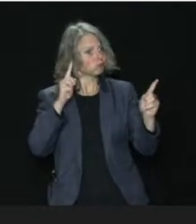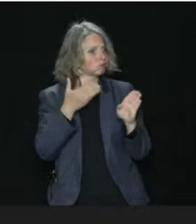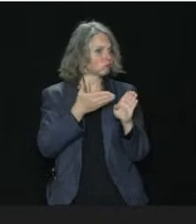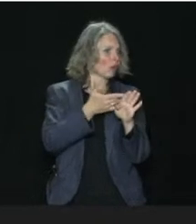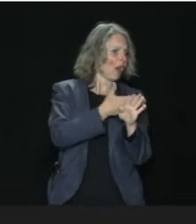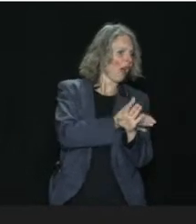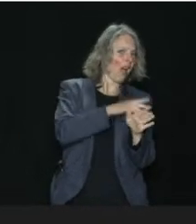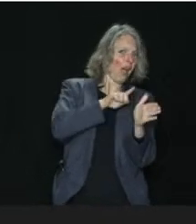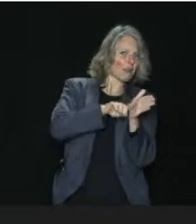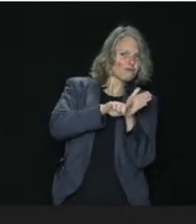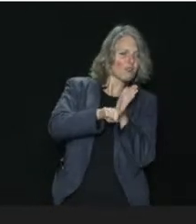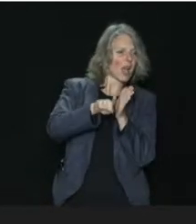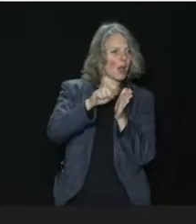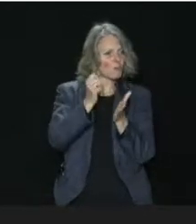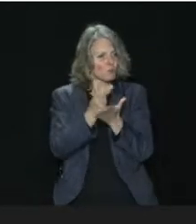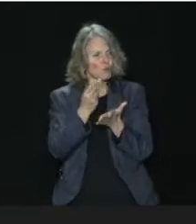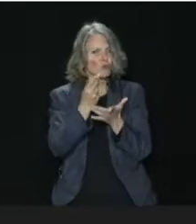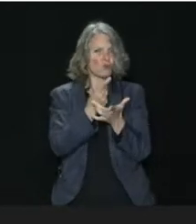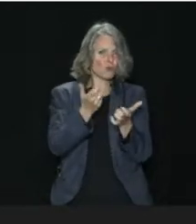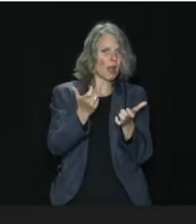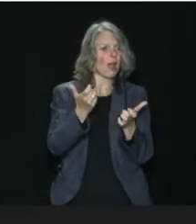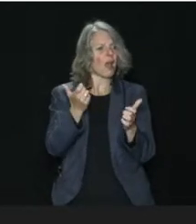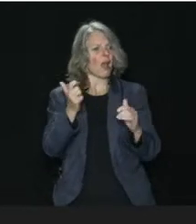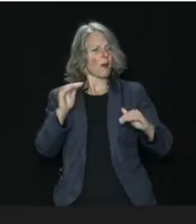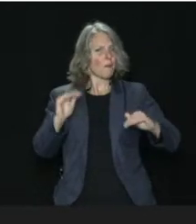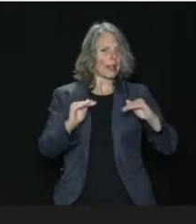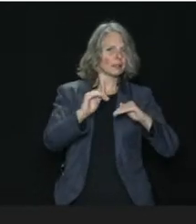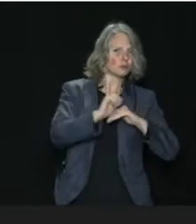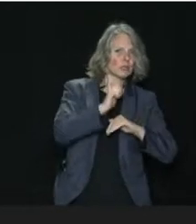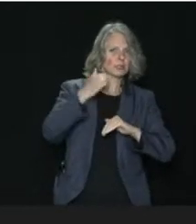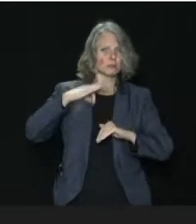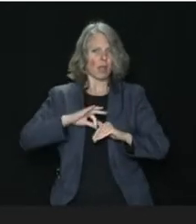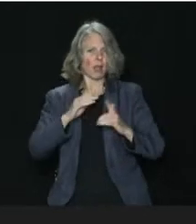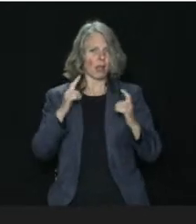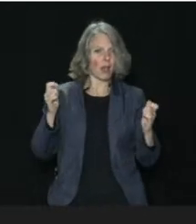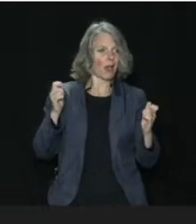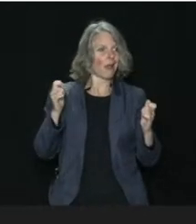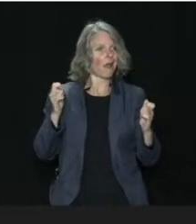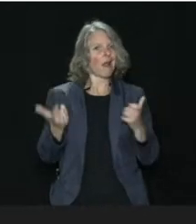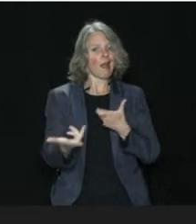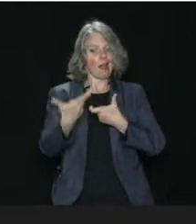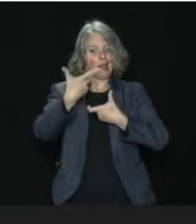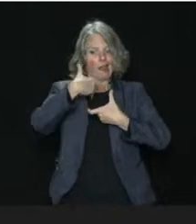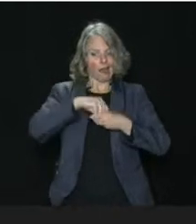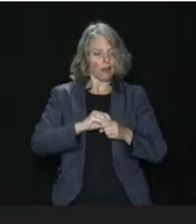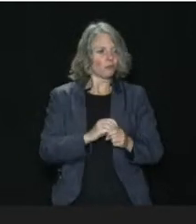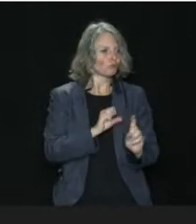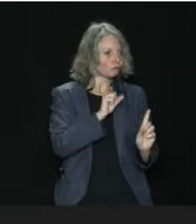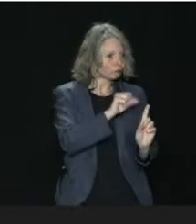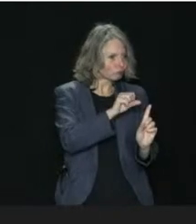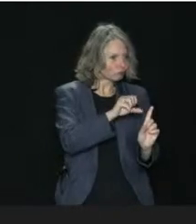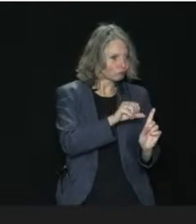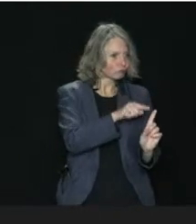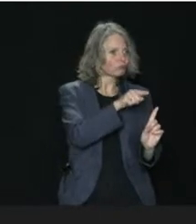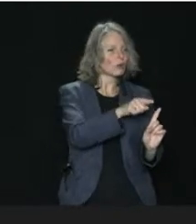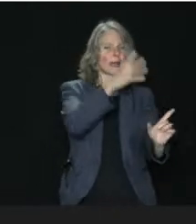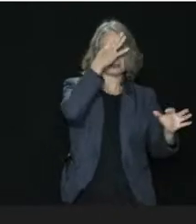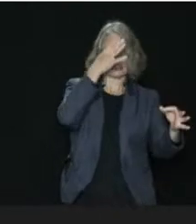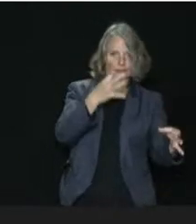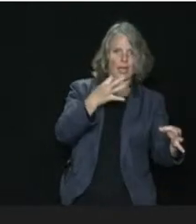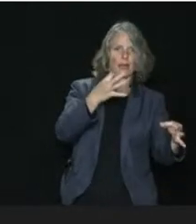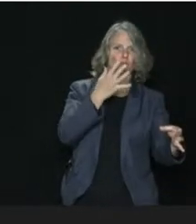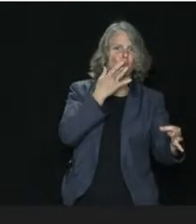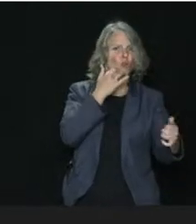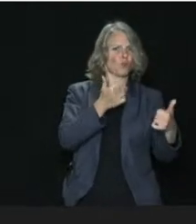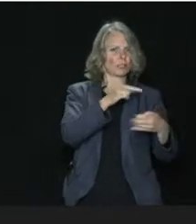thoughtful thinking and the balancing of benefit and risk has been part of the consideration as vaccines are offered to